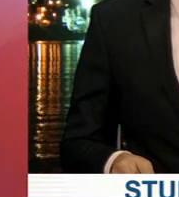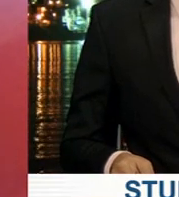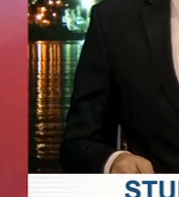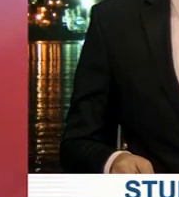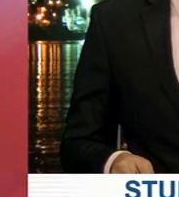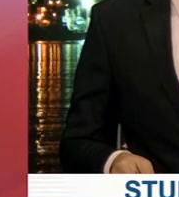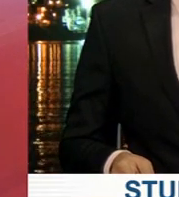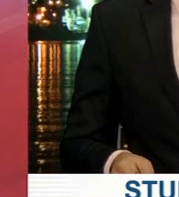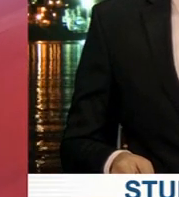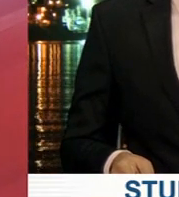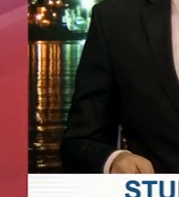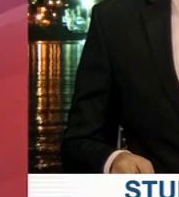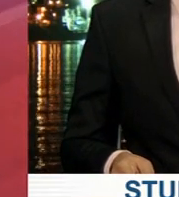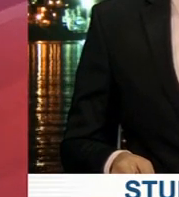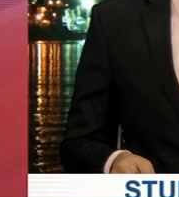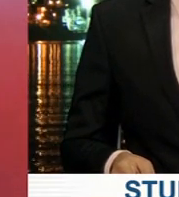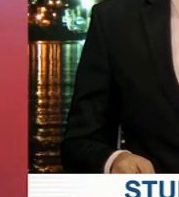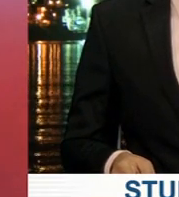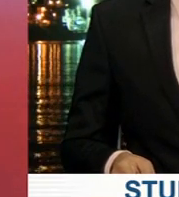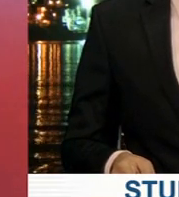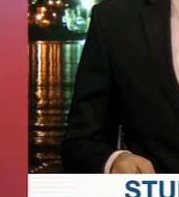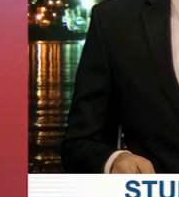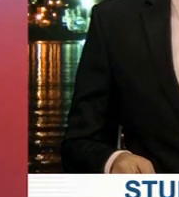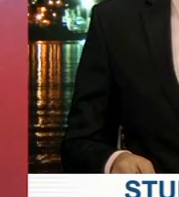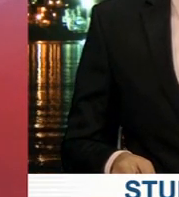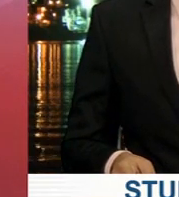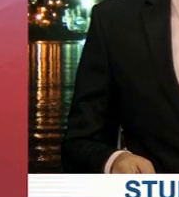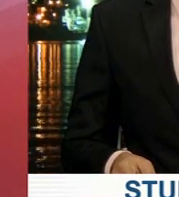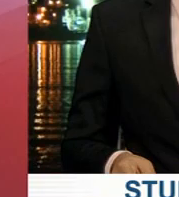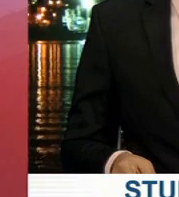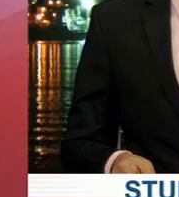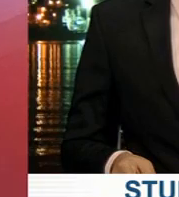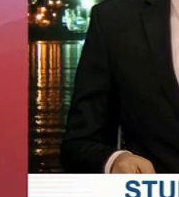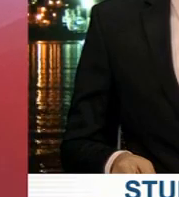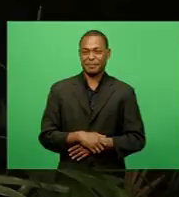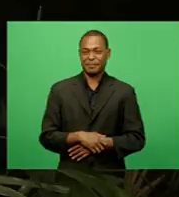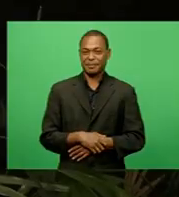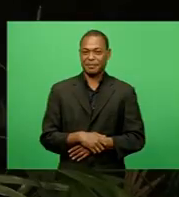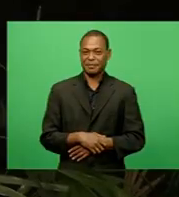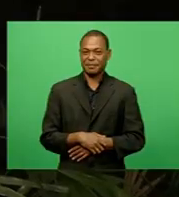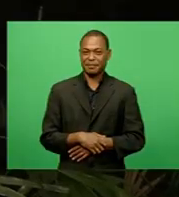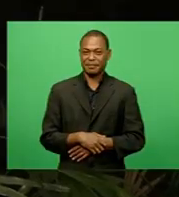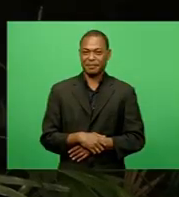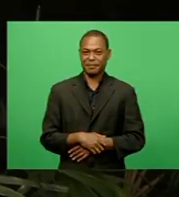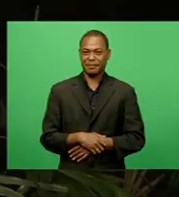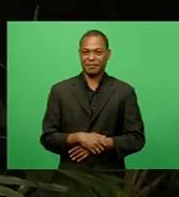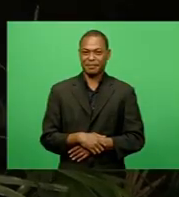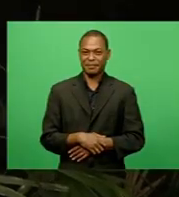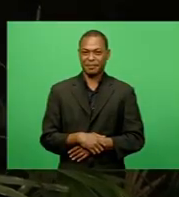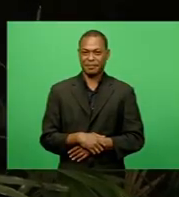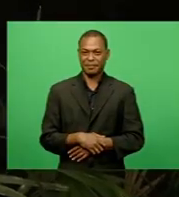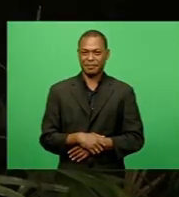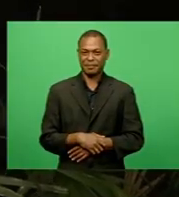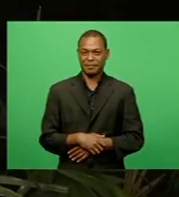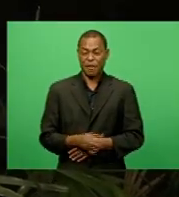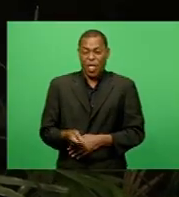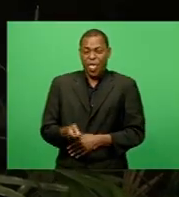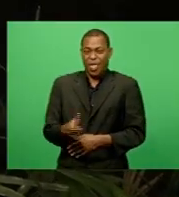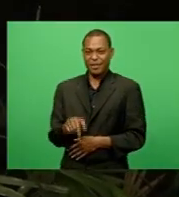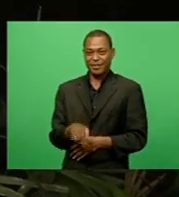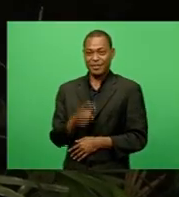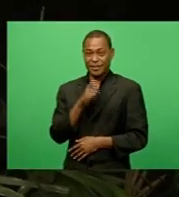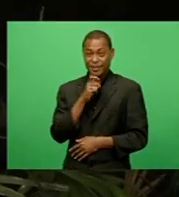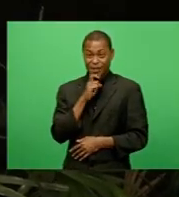Nina, what are the advisories from government agencies? Well, Edwin, earlier this afternoon, the